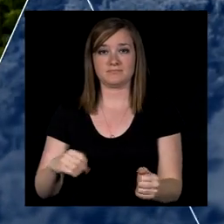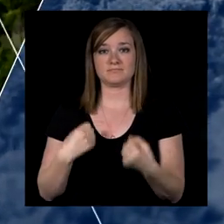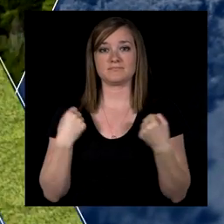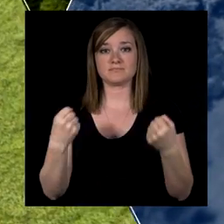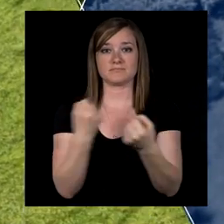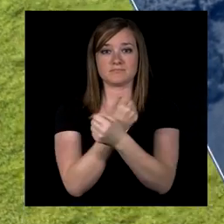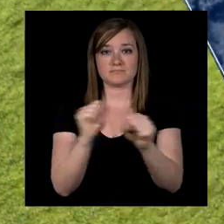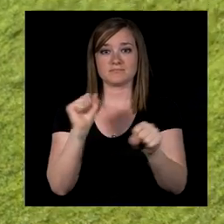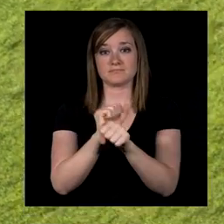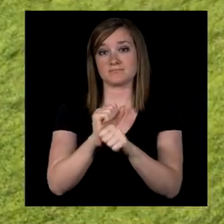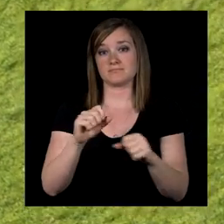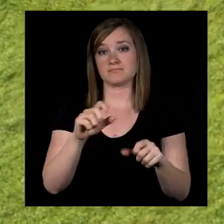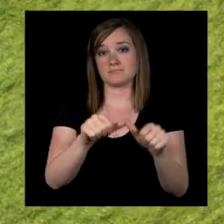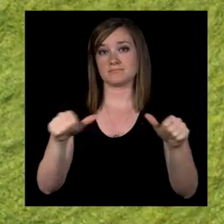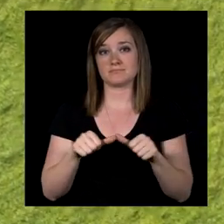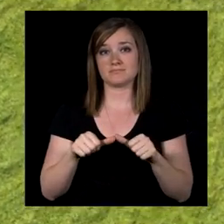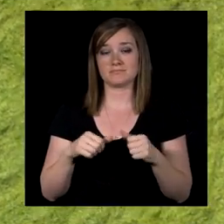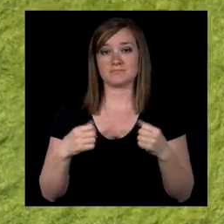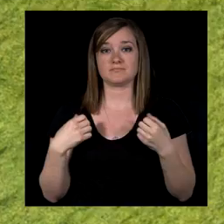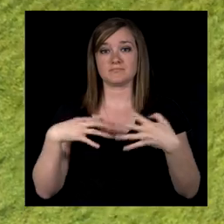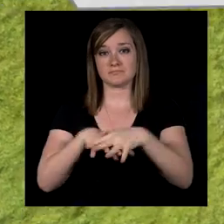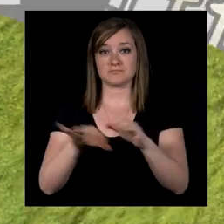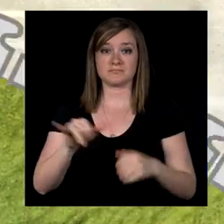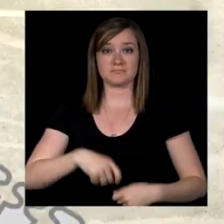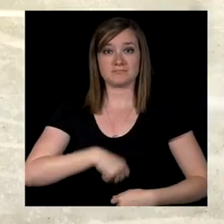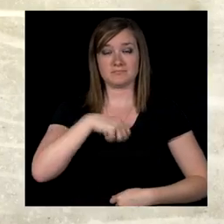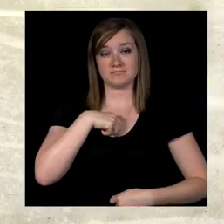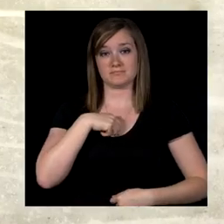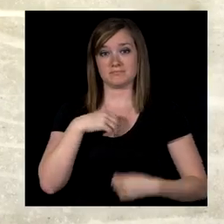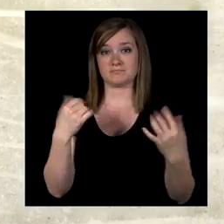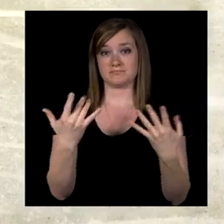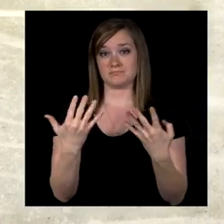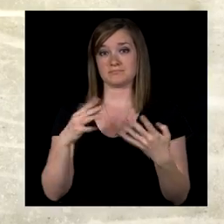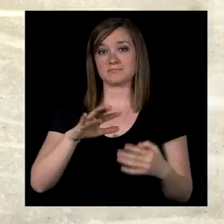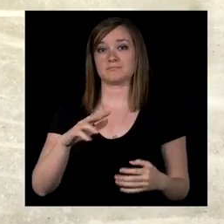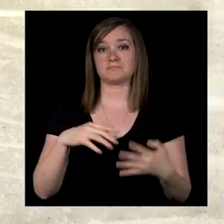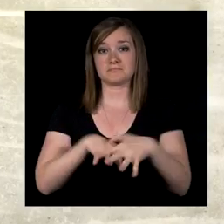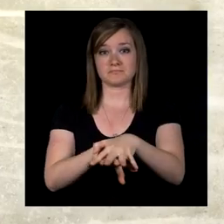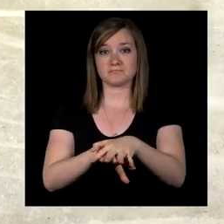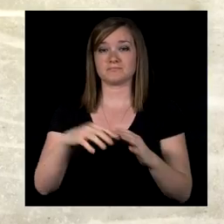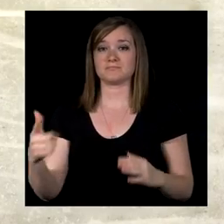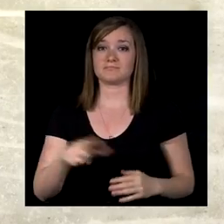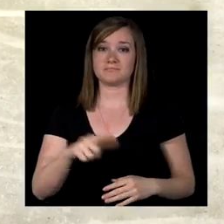and reduces the backup by 40%. Drive safely in work zones and merge like a zipper. Wait to merge, take turns.